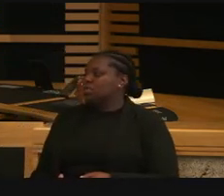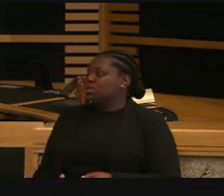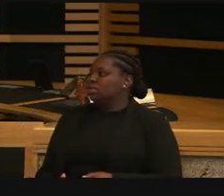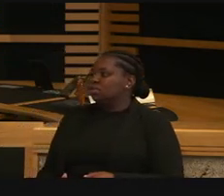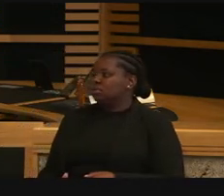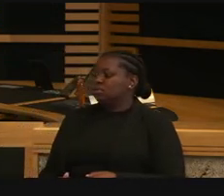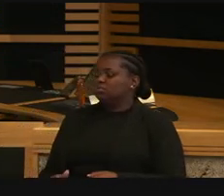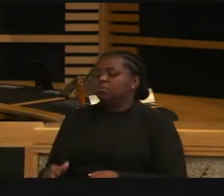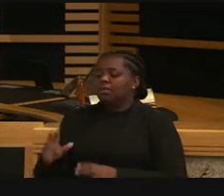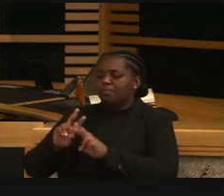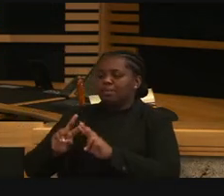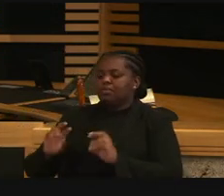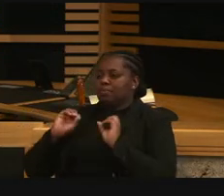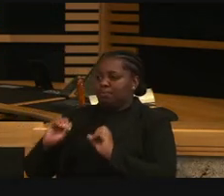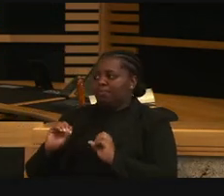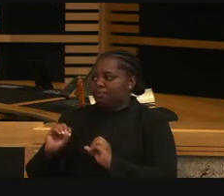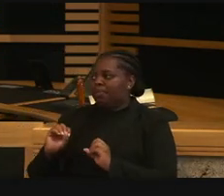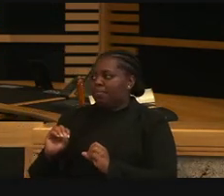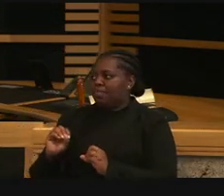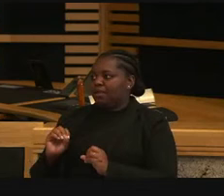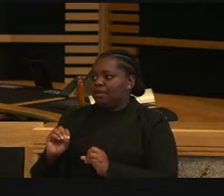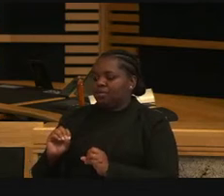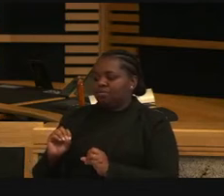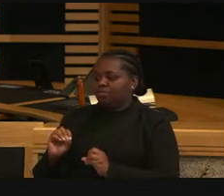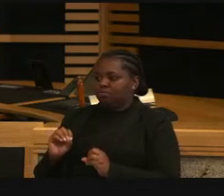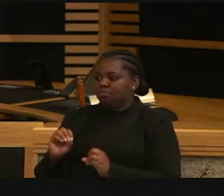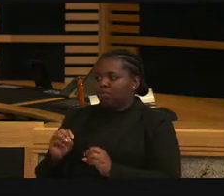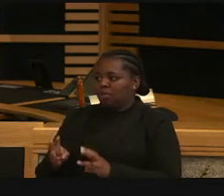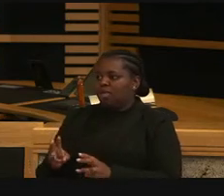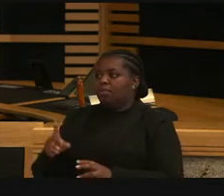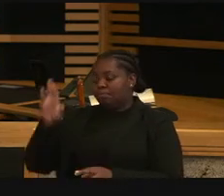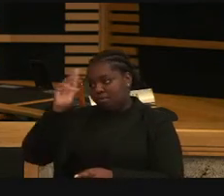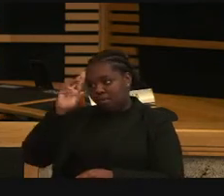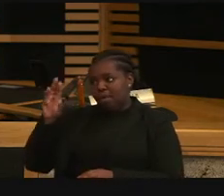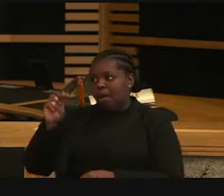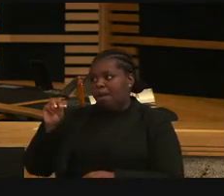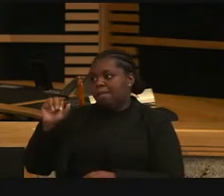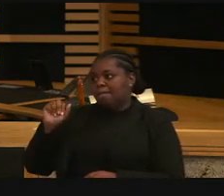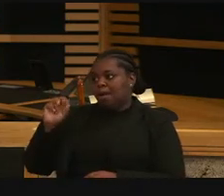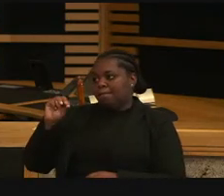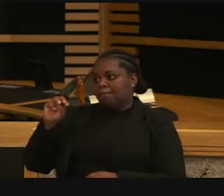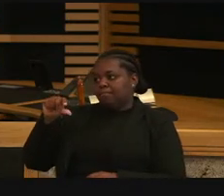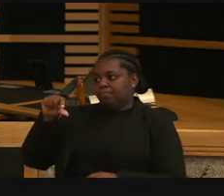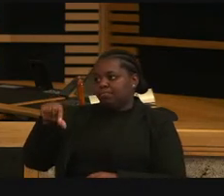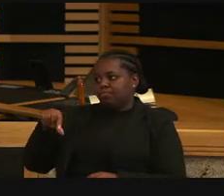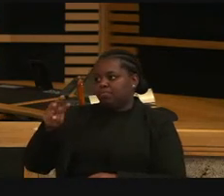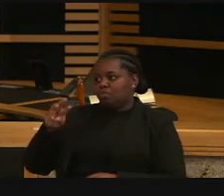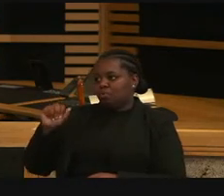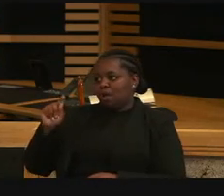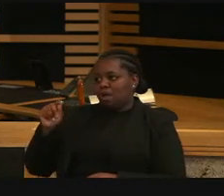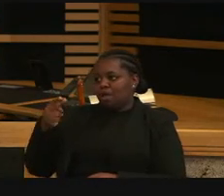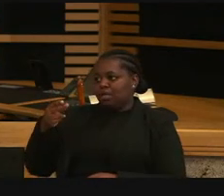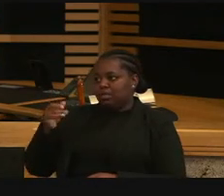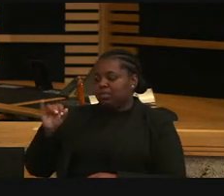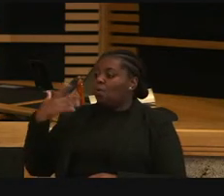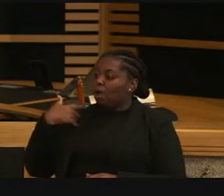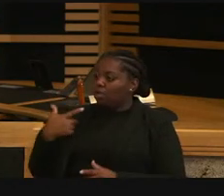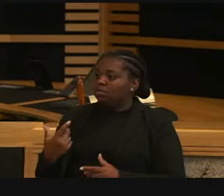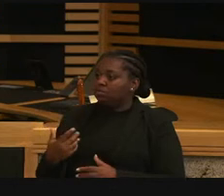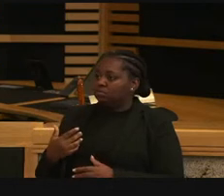manner. Remember, Nomumkwati was working on this matter. I got finalized. Nomumkwati, we still need to